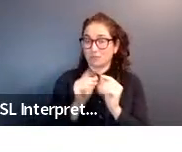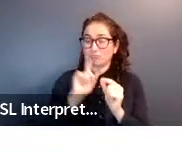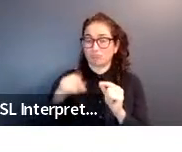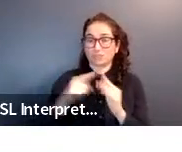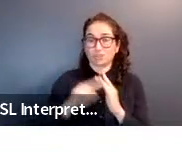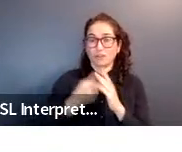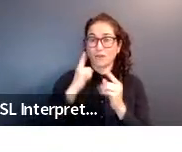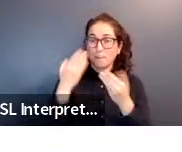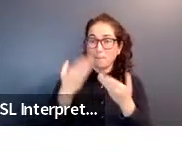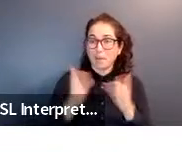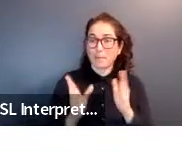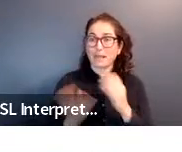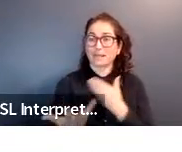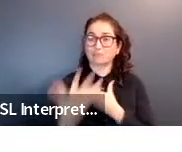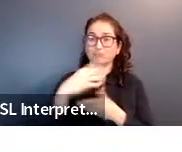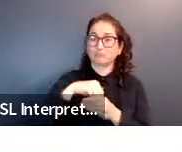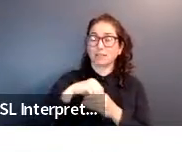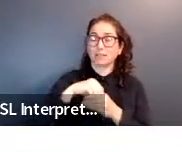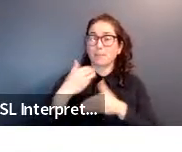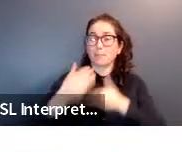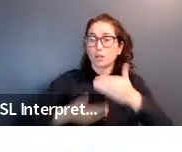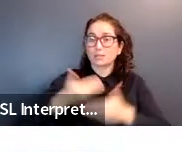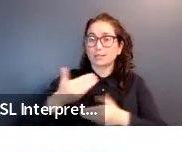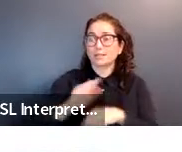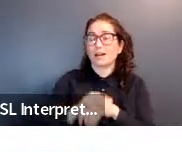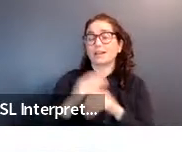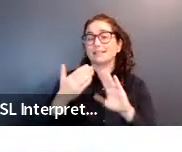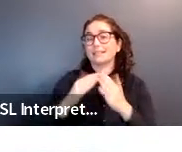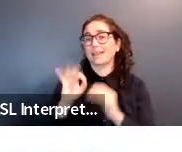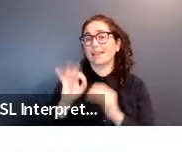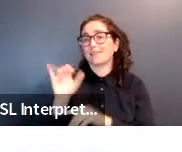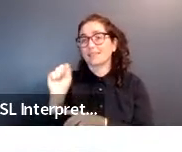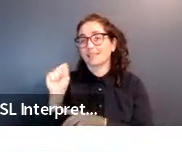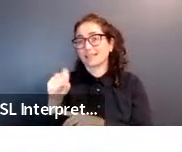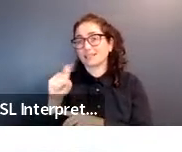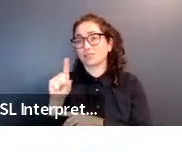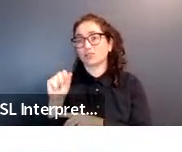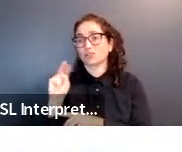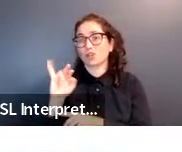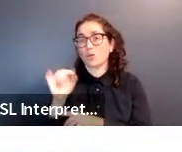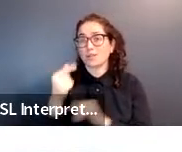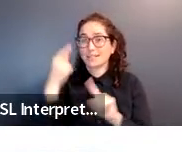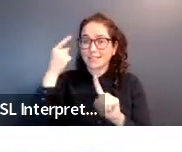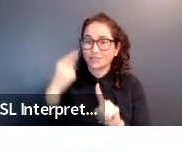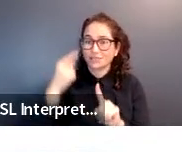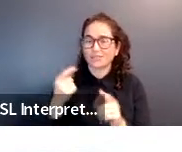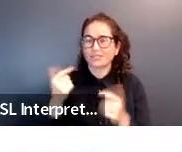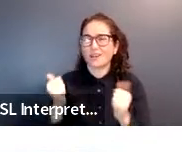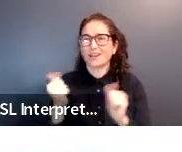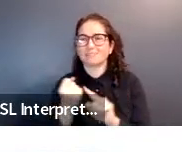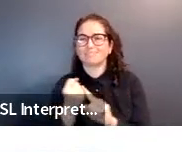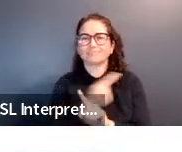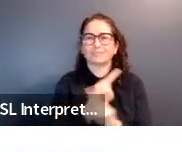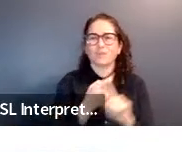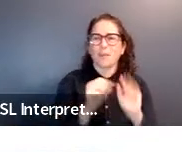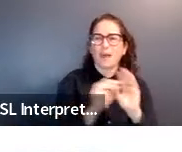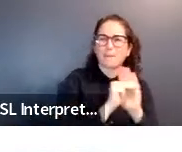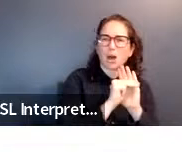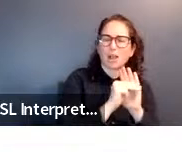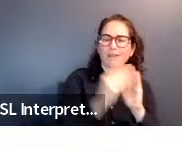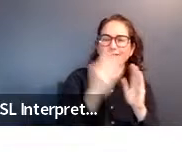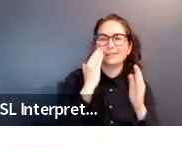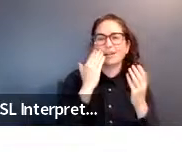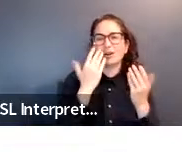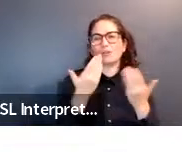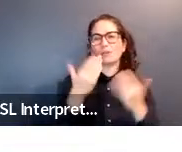our public engagement process on the City of Yes zoning initiatives. We are trying to move away from a model of